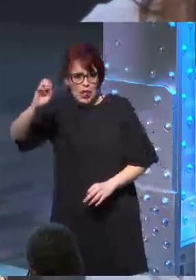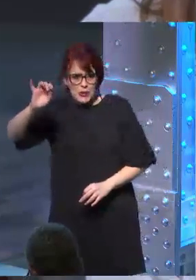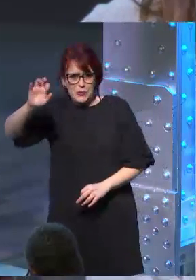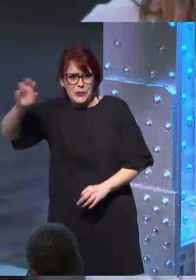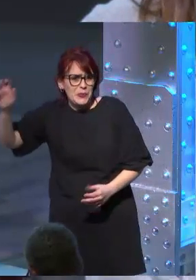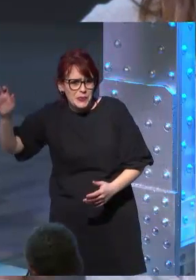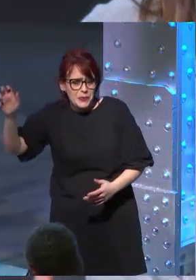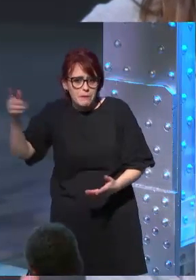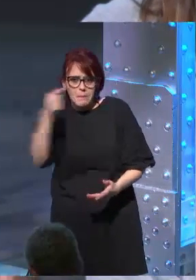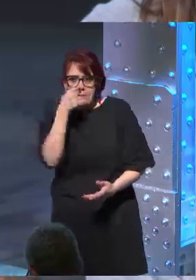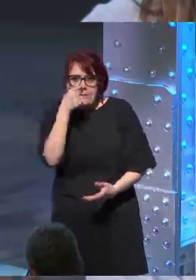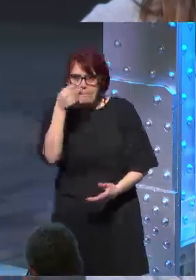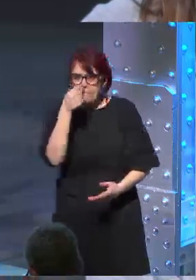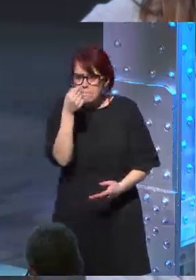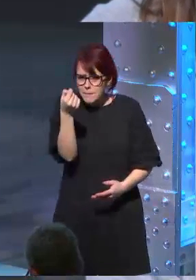on the news?